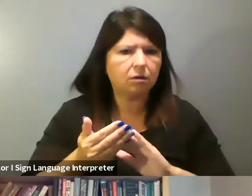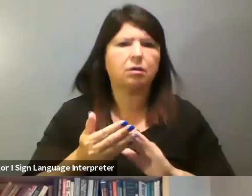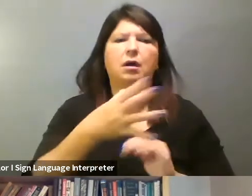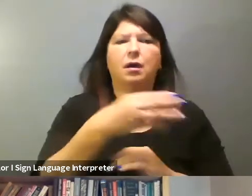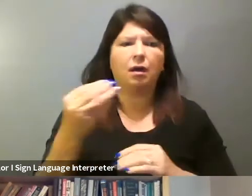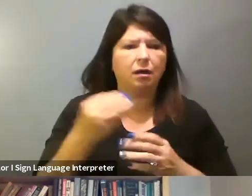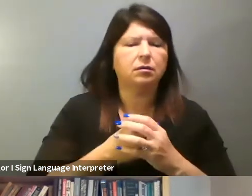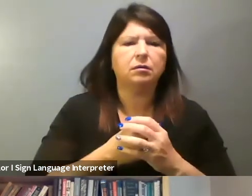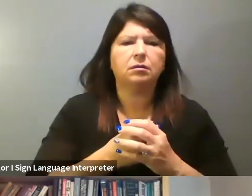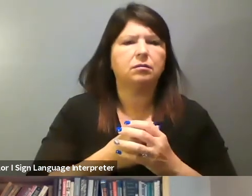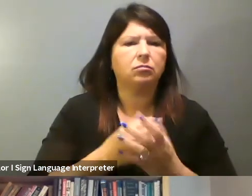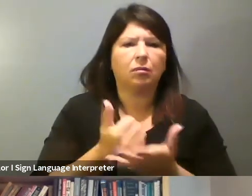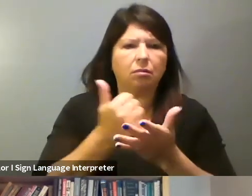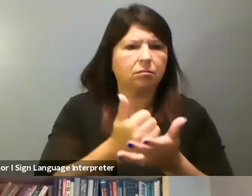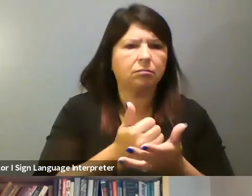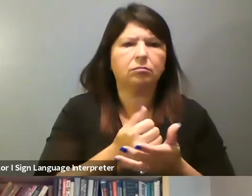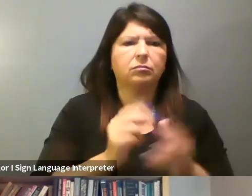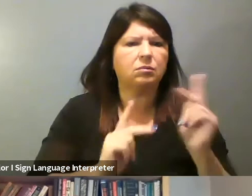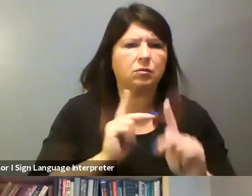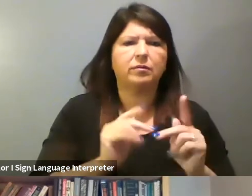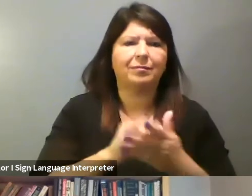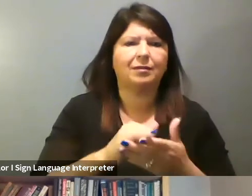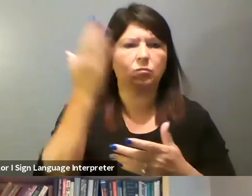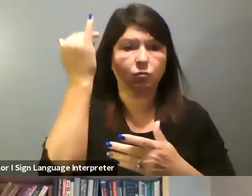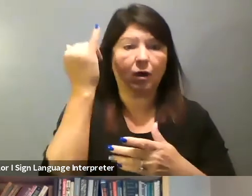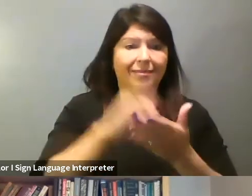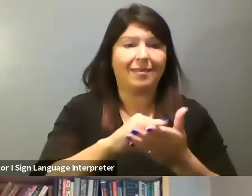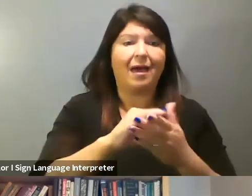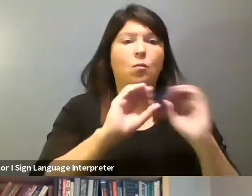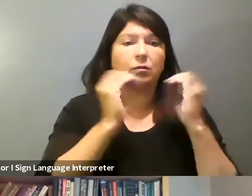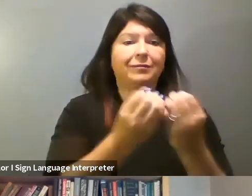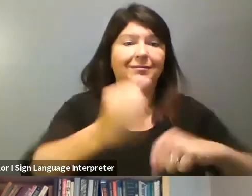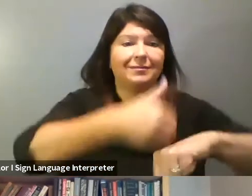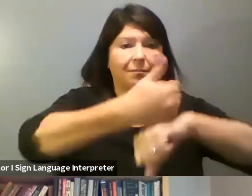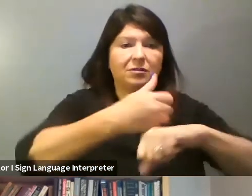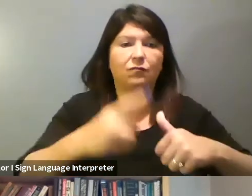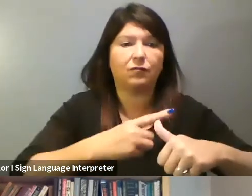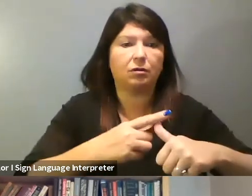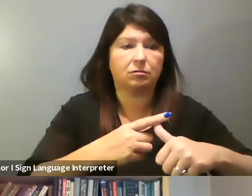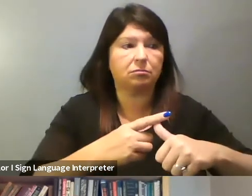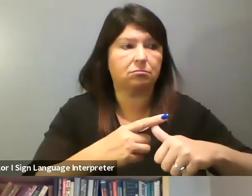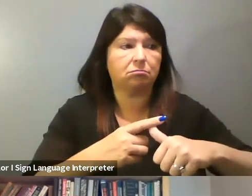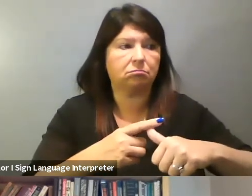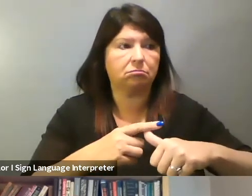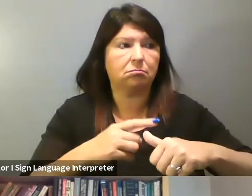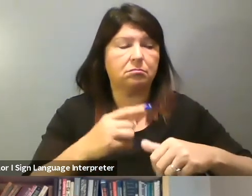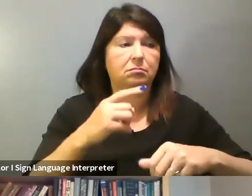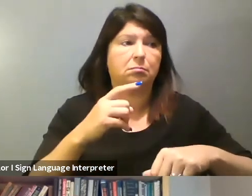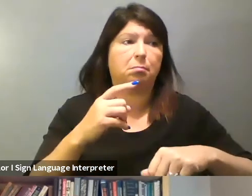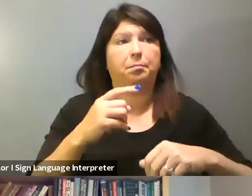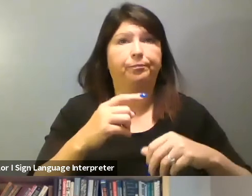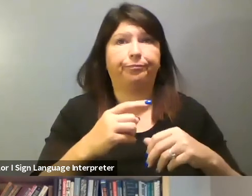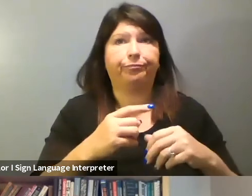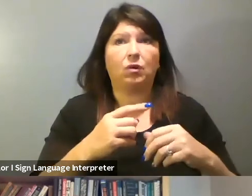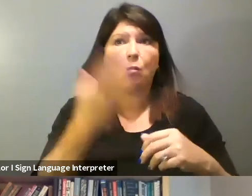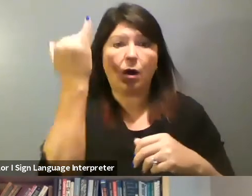was one of the reasons why the organization was established in the first place, was to end police brutality or to stand